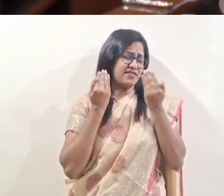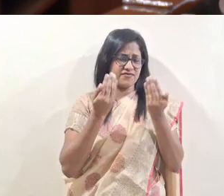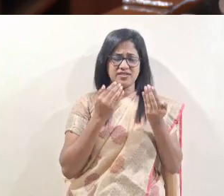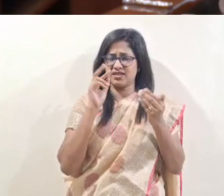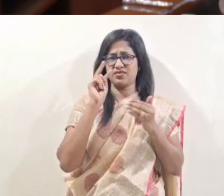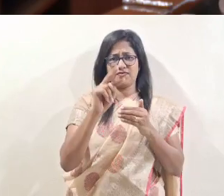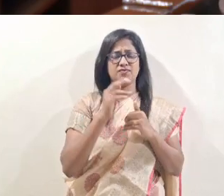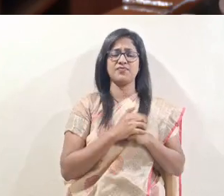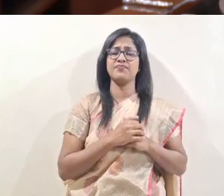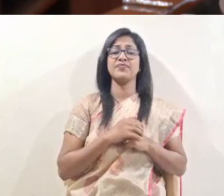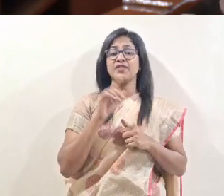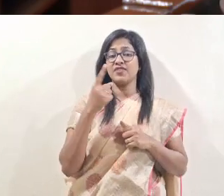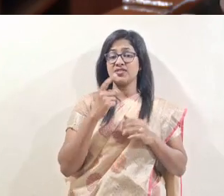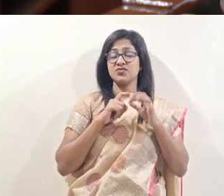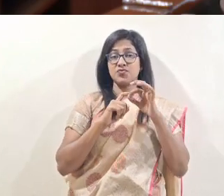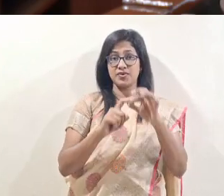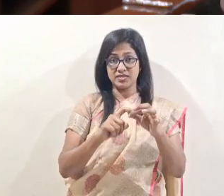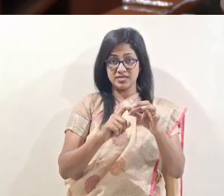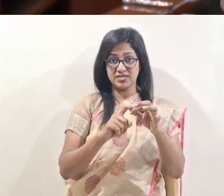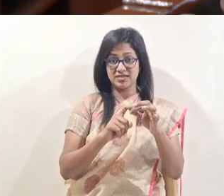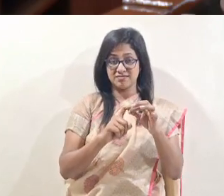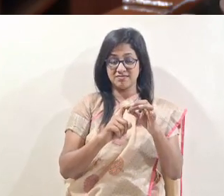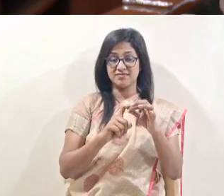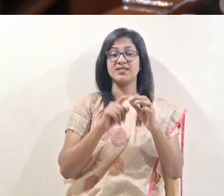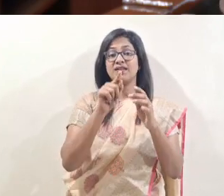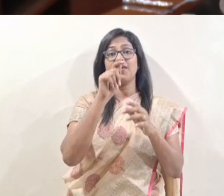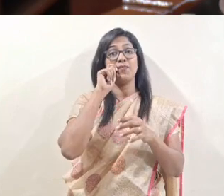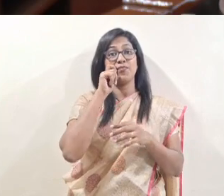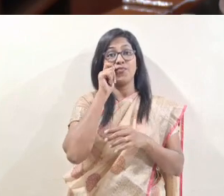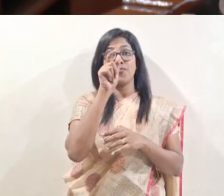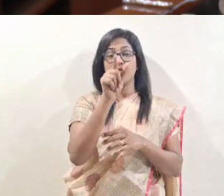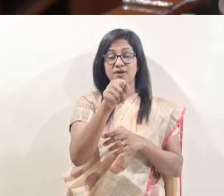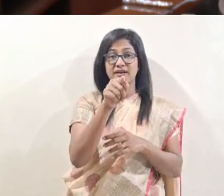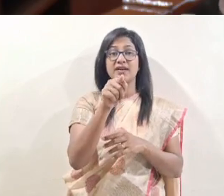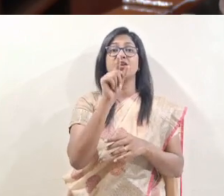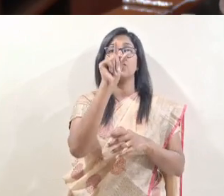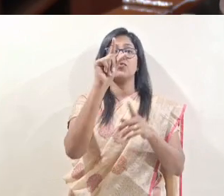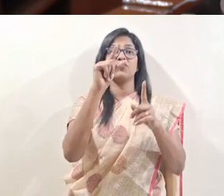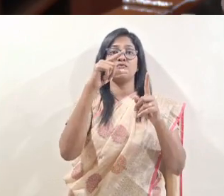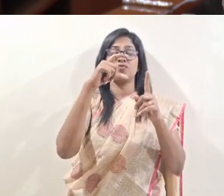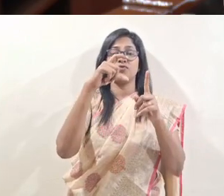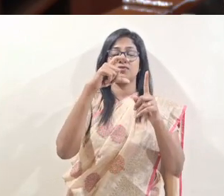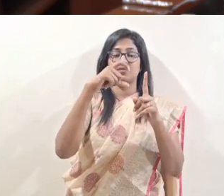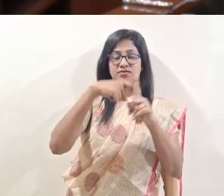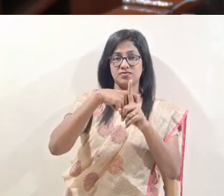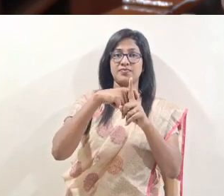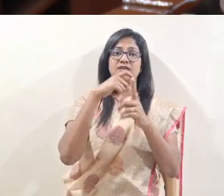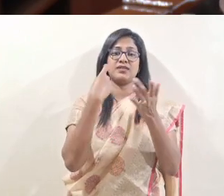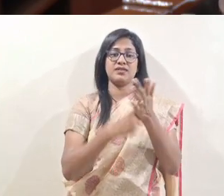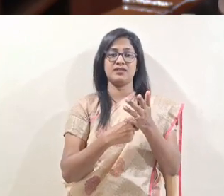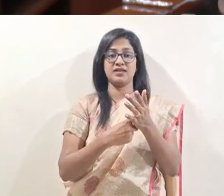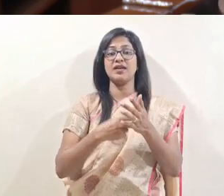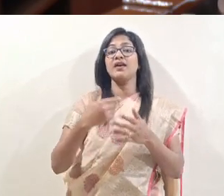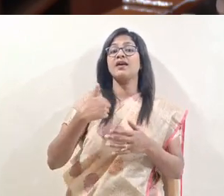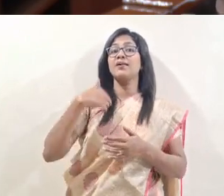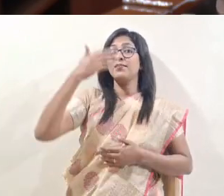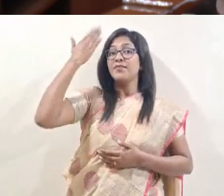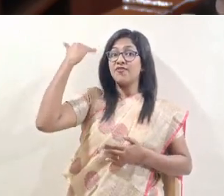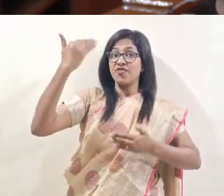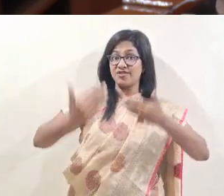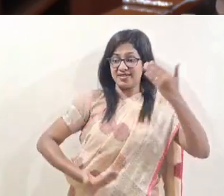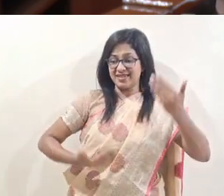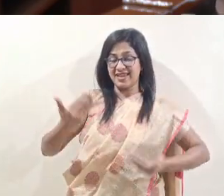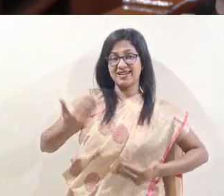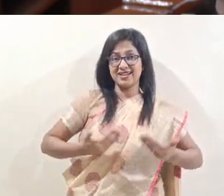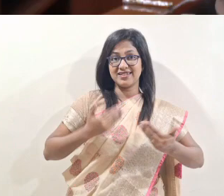of all, the question is to Mr. Uday Kumar Reddy, because I was there when the Calcutta Metro was